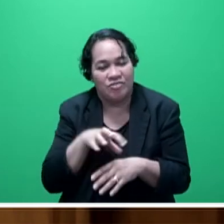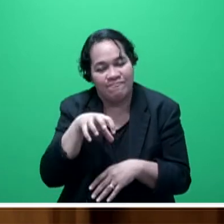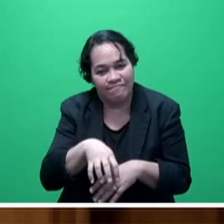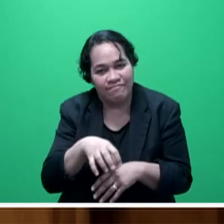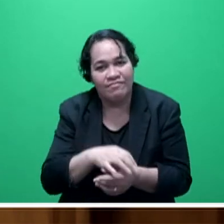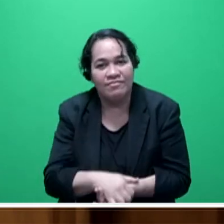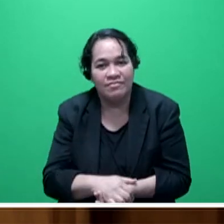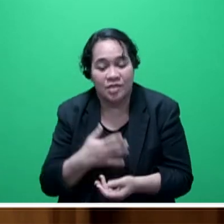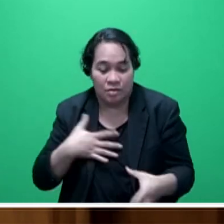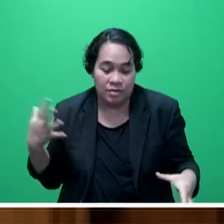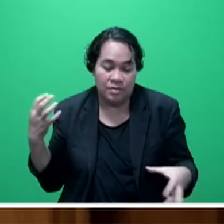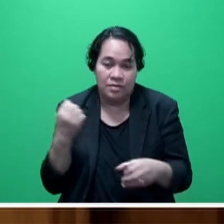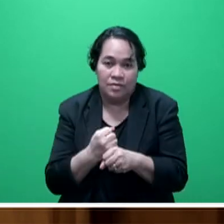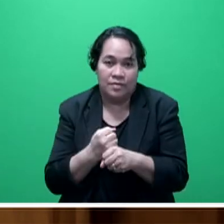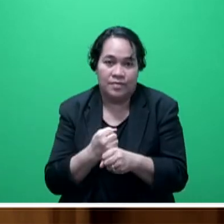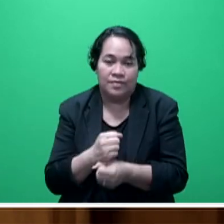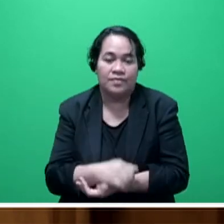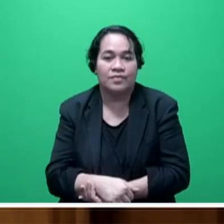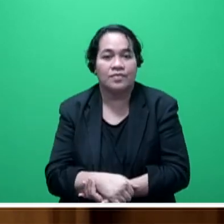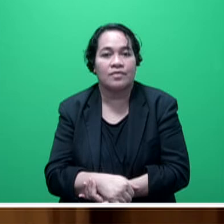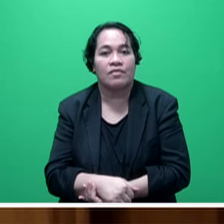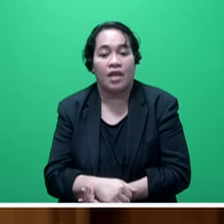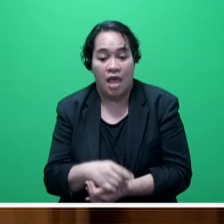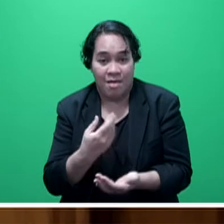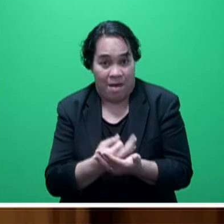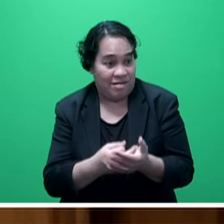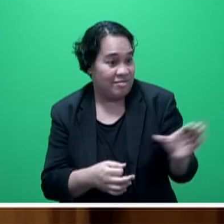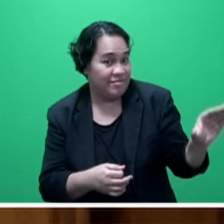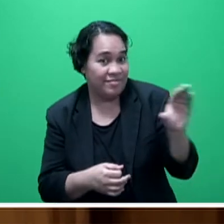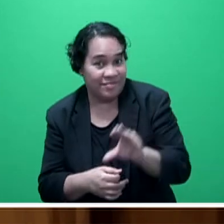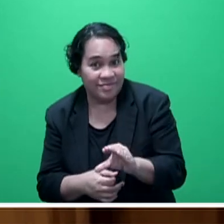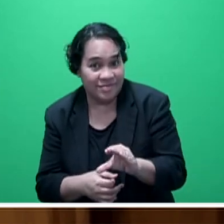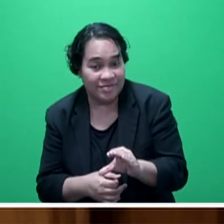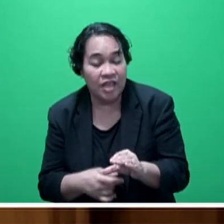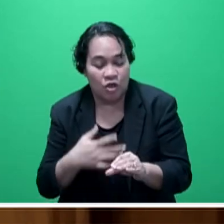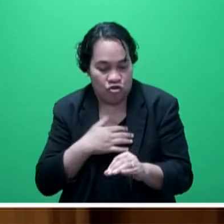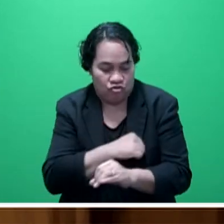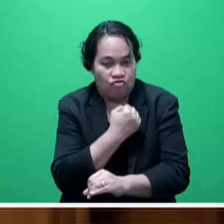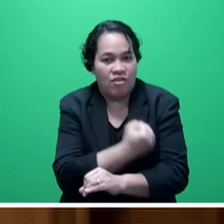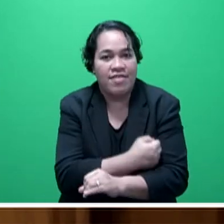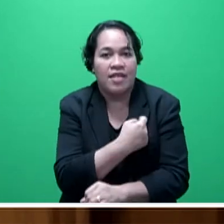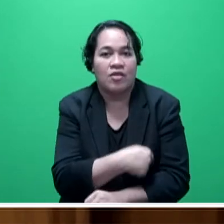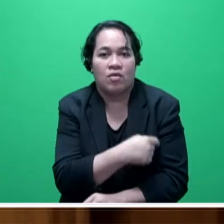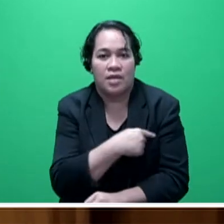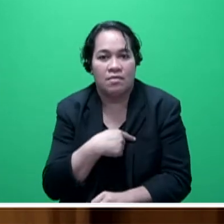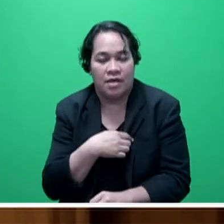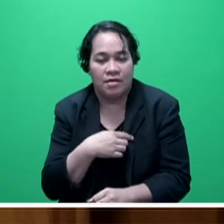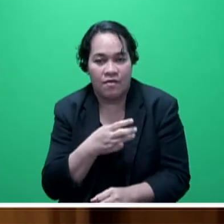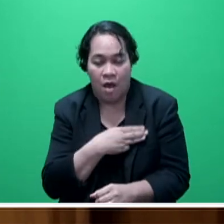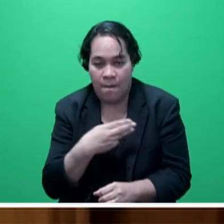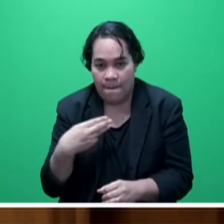In conclusion, Honourable Speaker, sir, with the allocated budget, the Ministry will strengthen its commitment in our mission